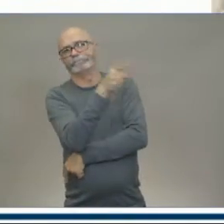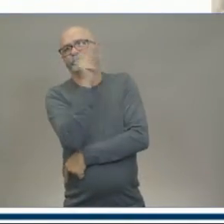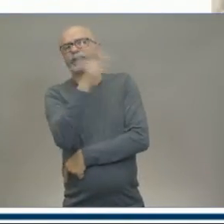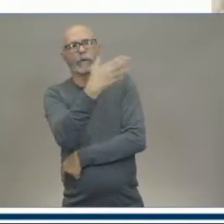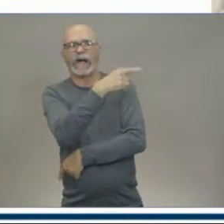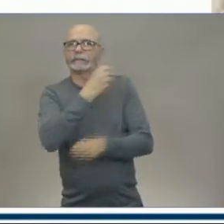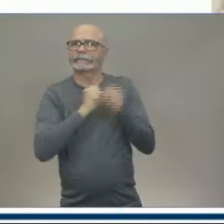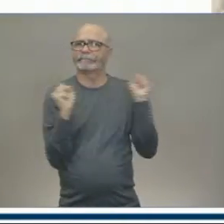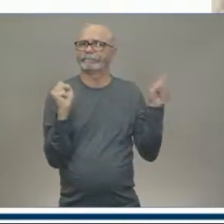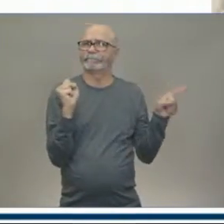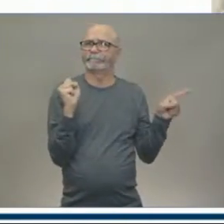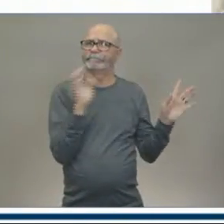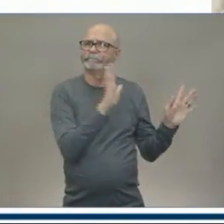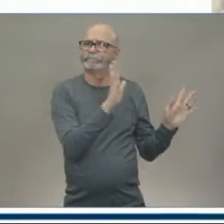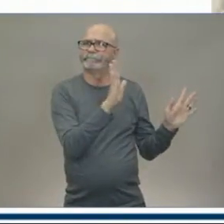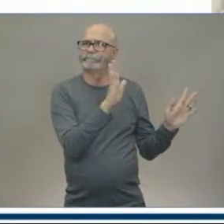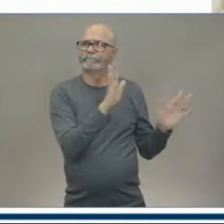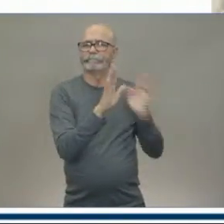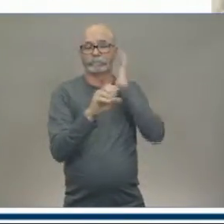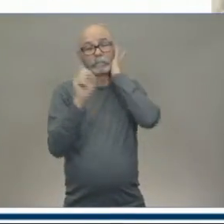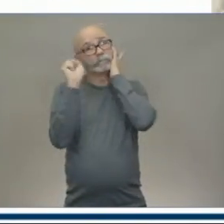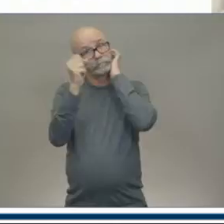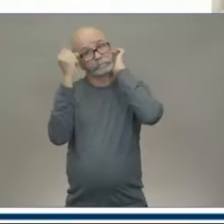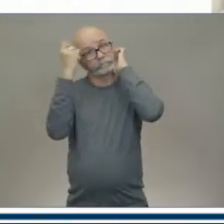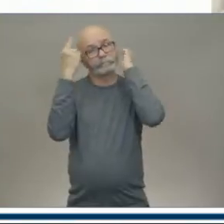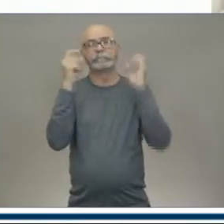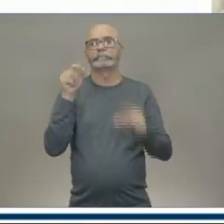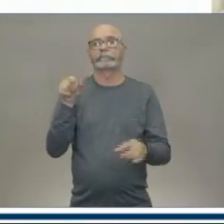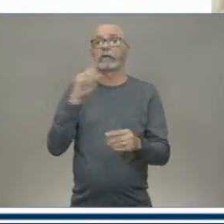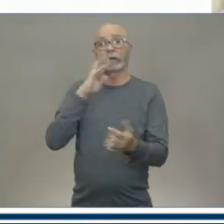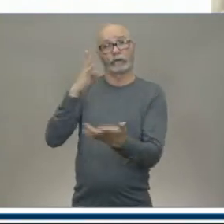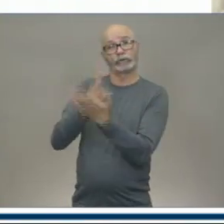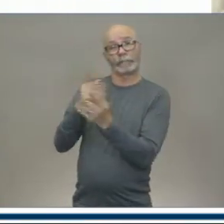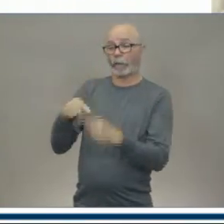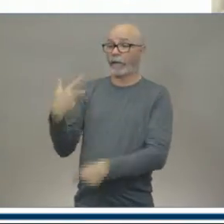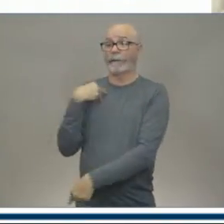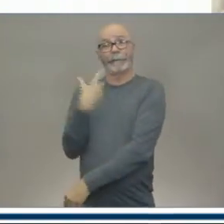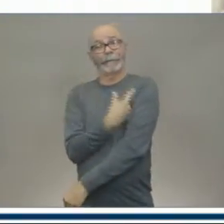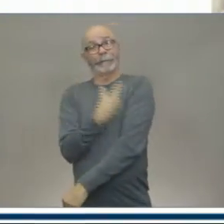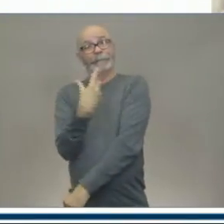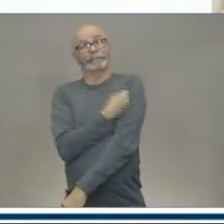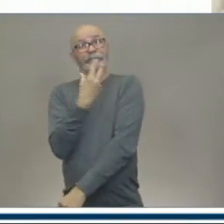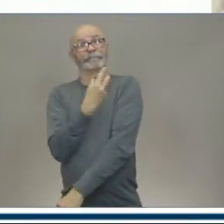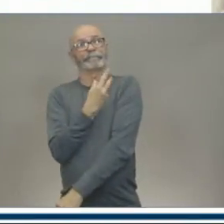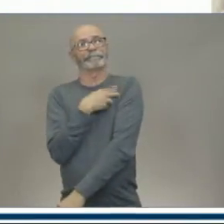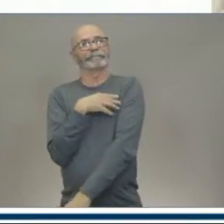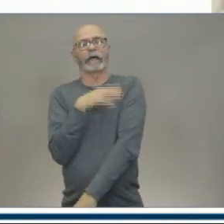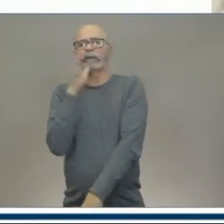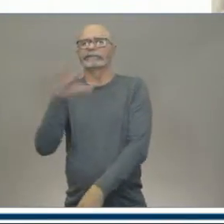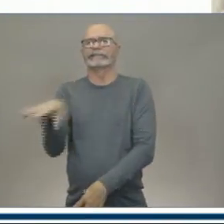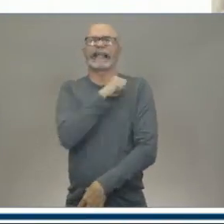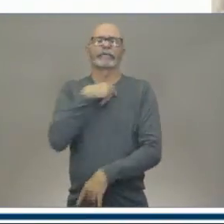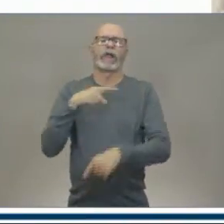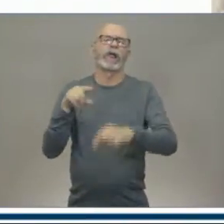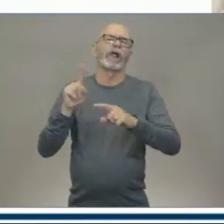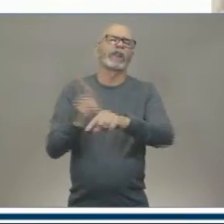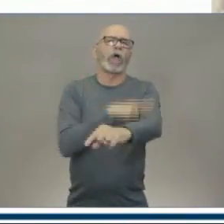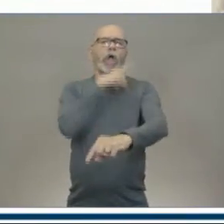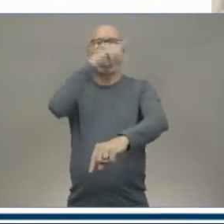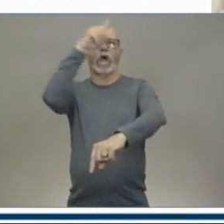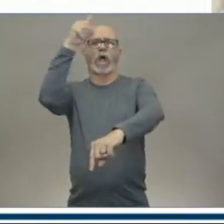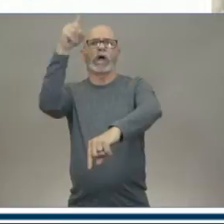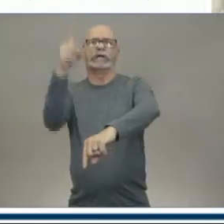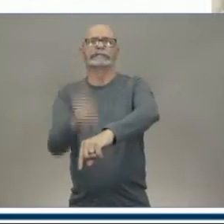Scotians understand now is that just when we're talking about vaccine, it'll be months and months and months before we were able to get